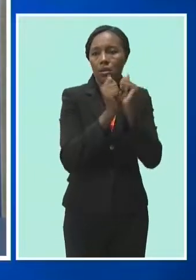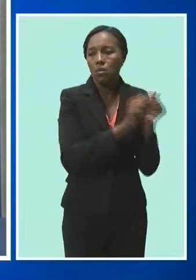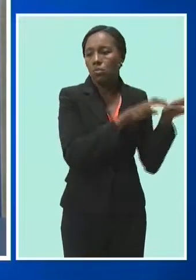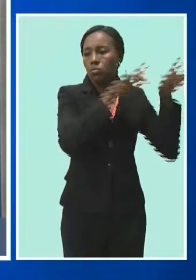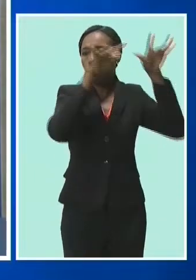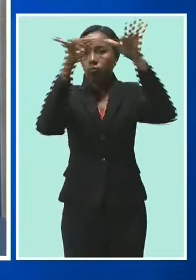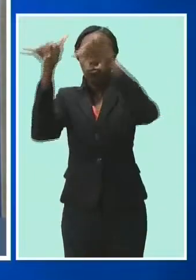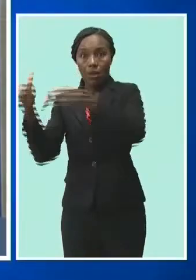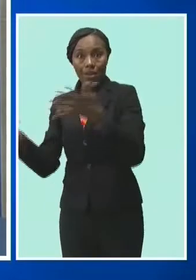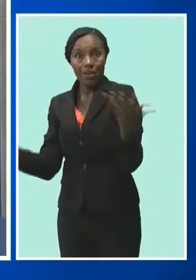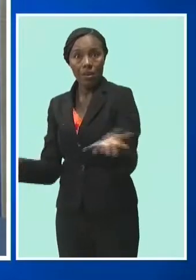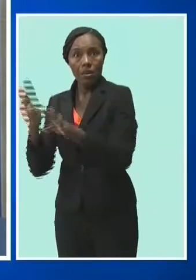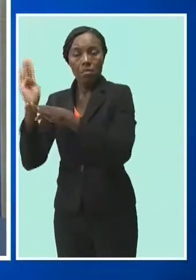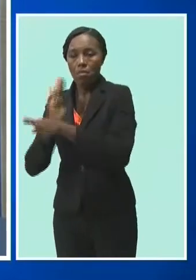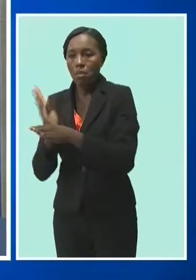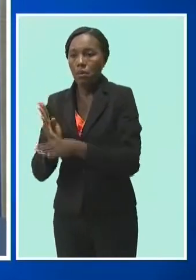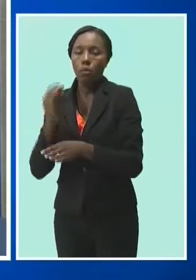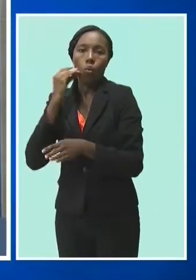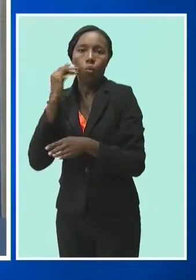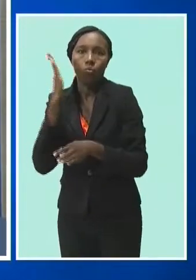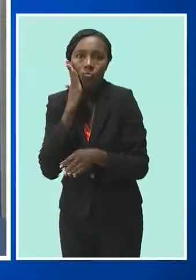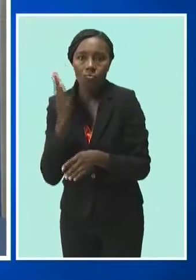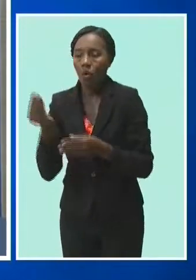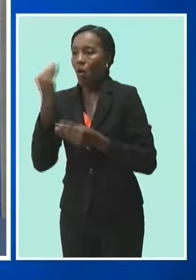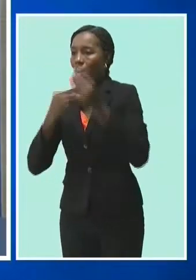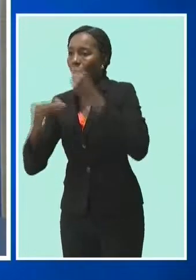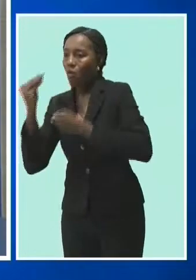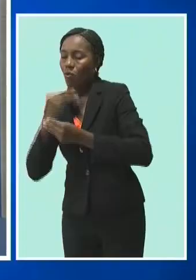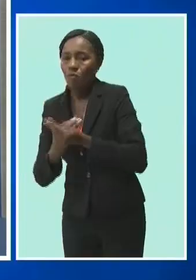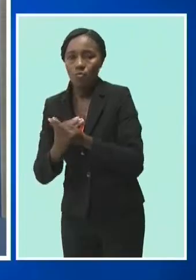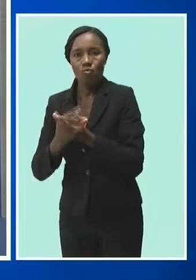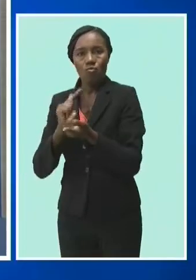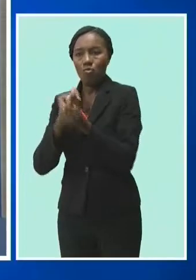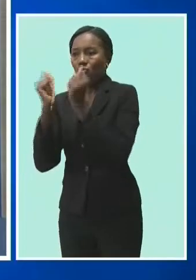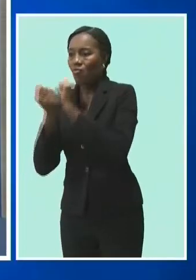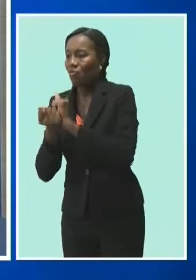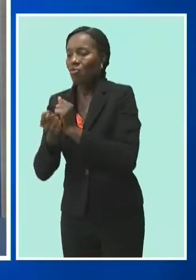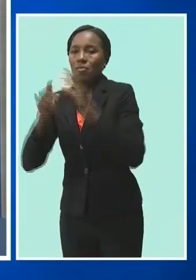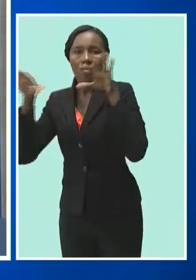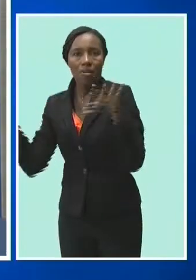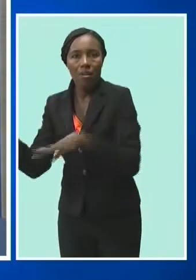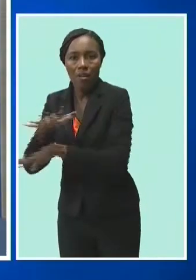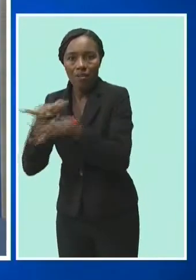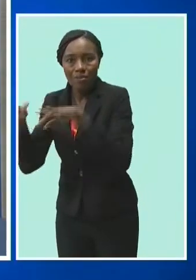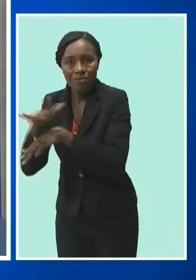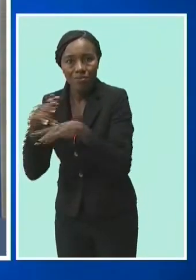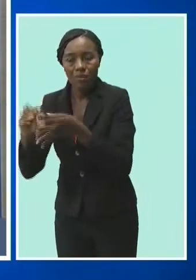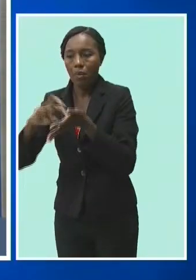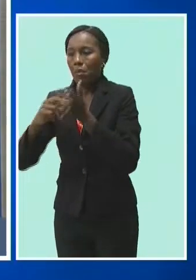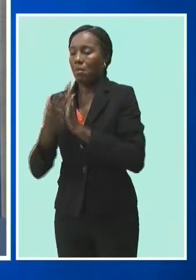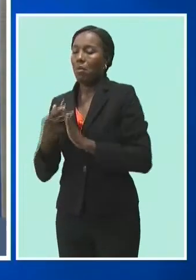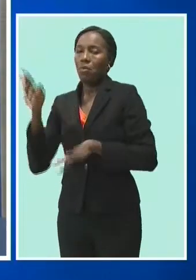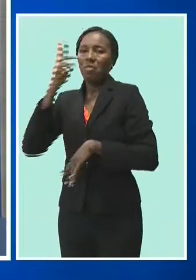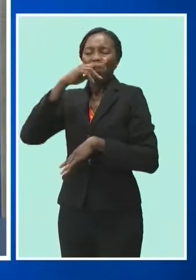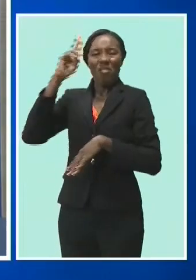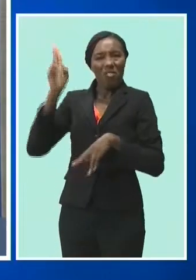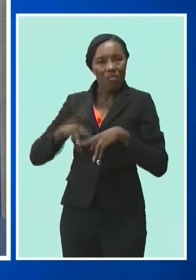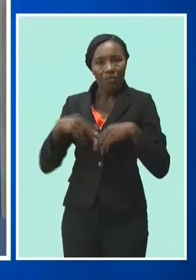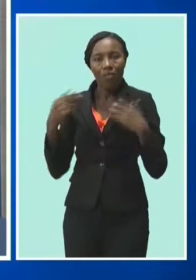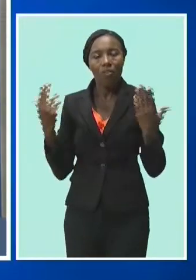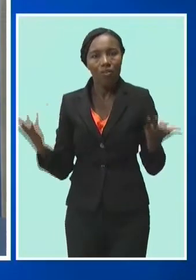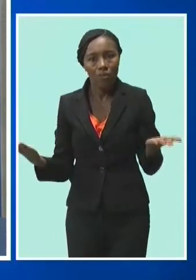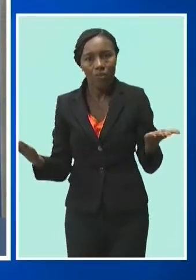food, that's tourism activities. We trade professionals like to have fun. There's also going to be the benefit